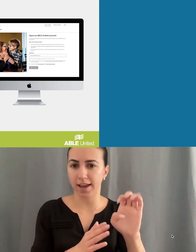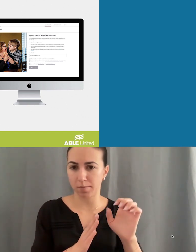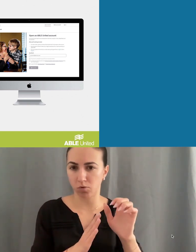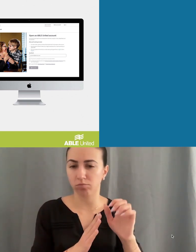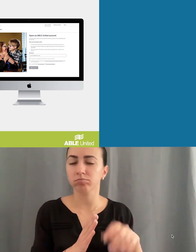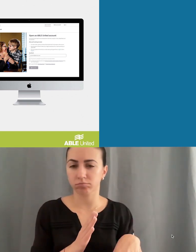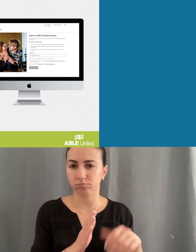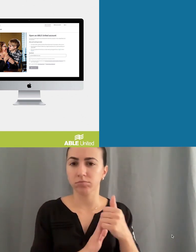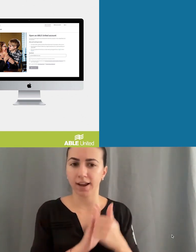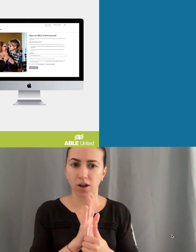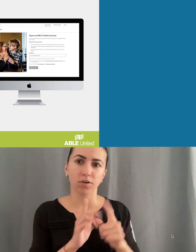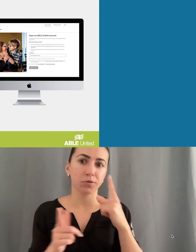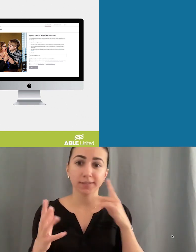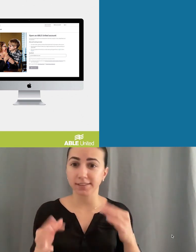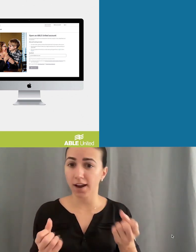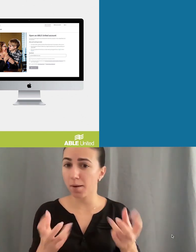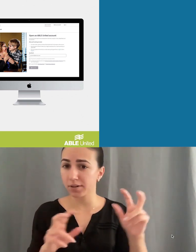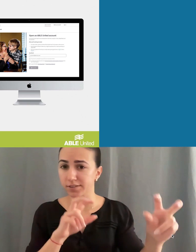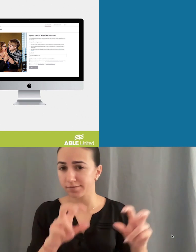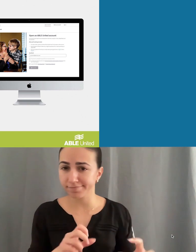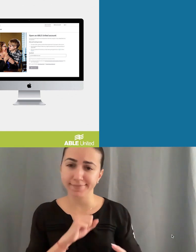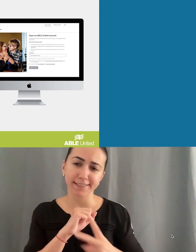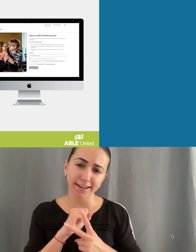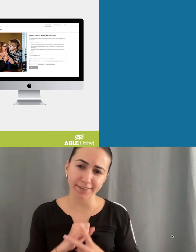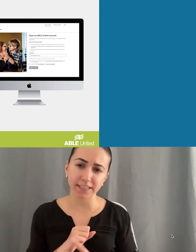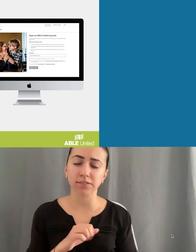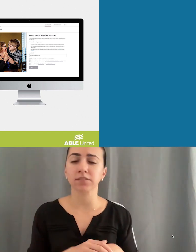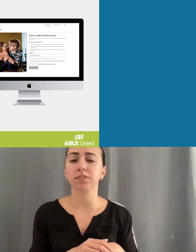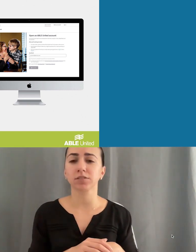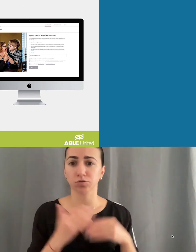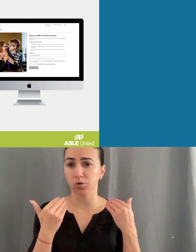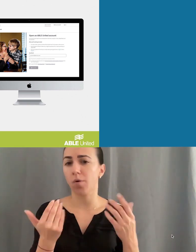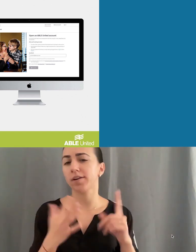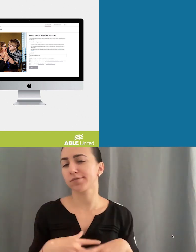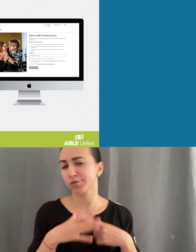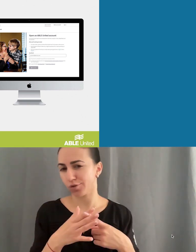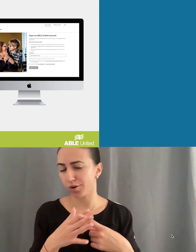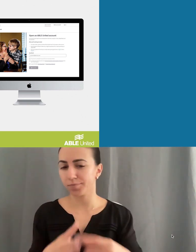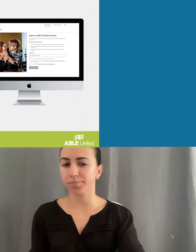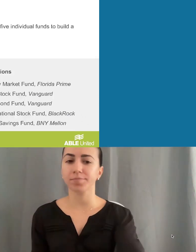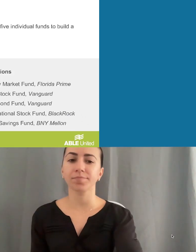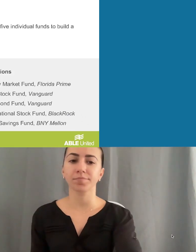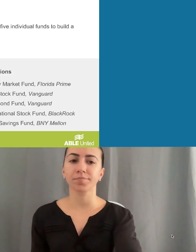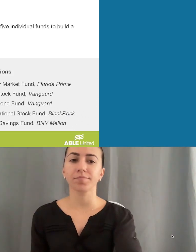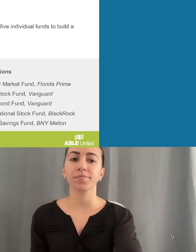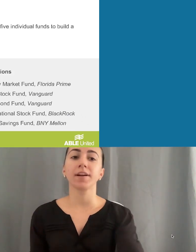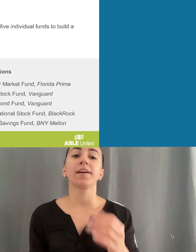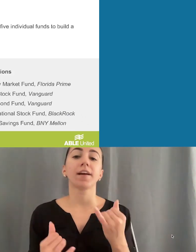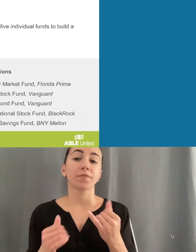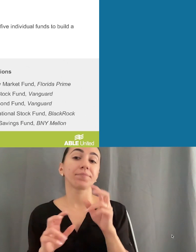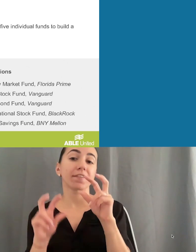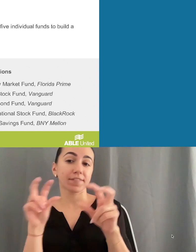so you'll be able to choose what investment and saving options you have to get started. Now, talking about investment and